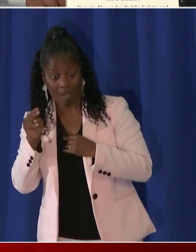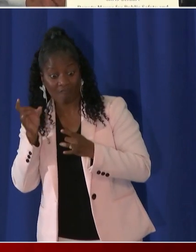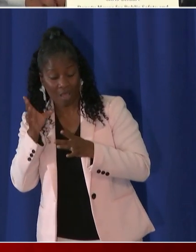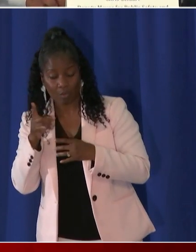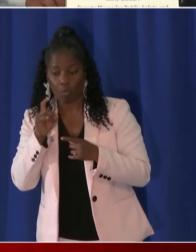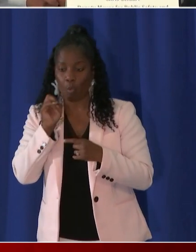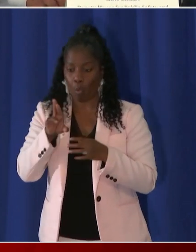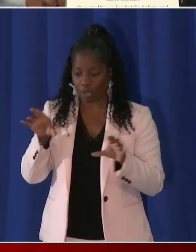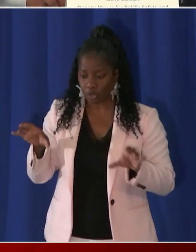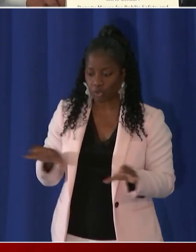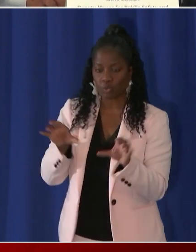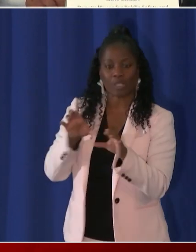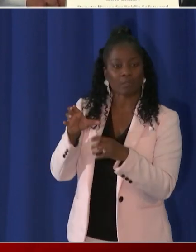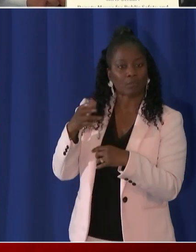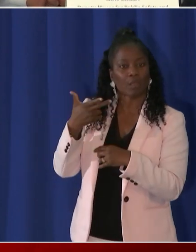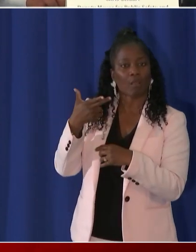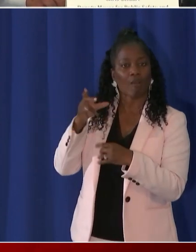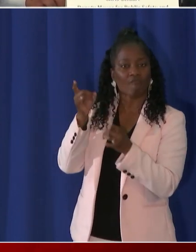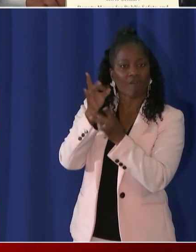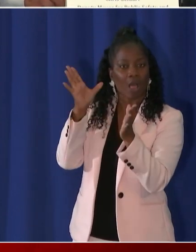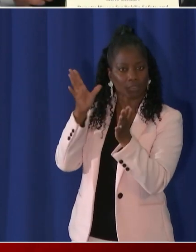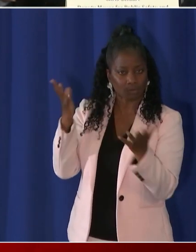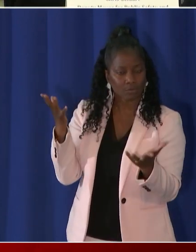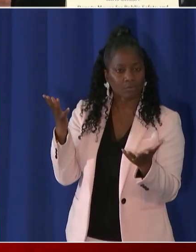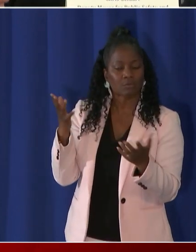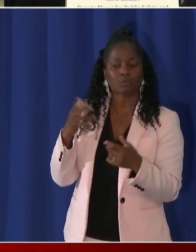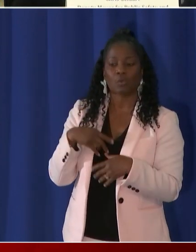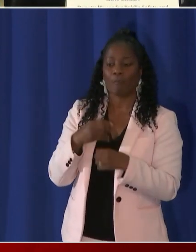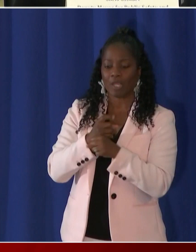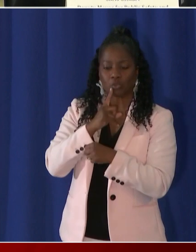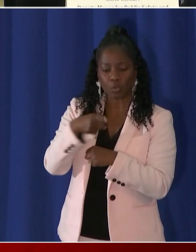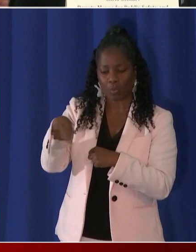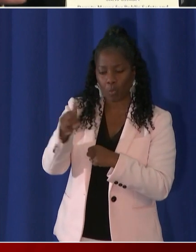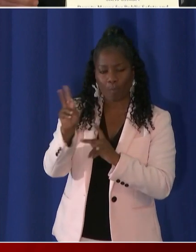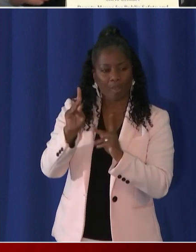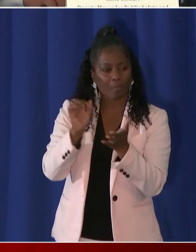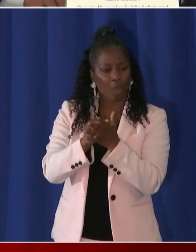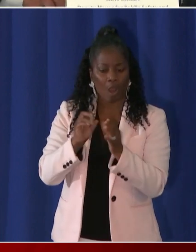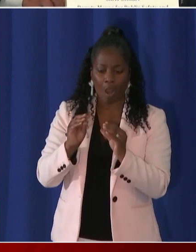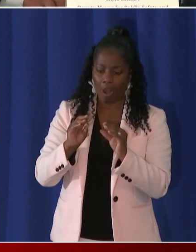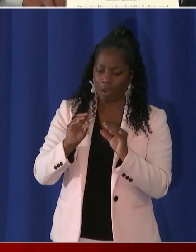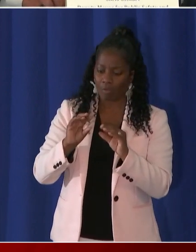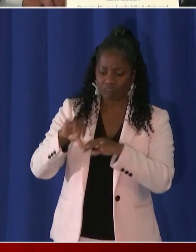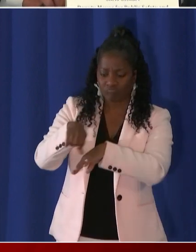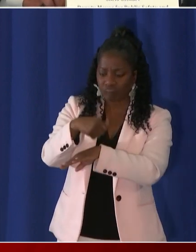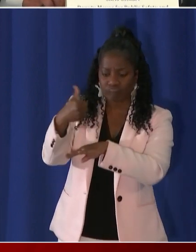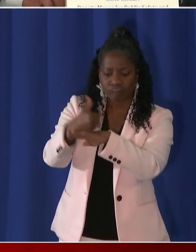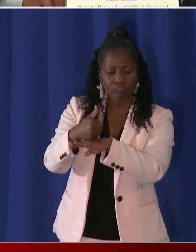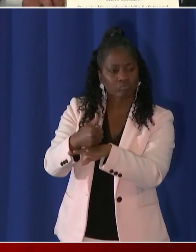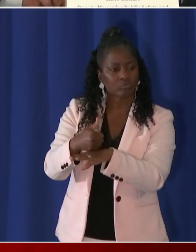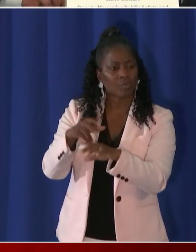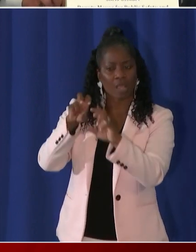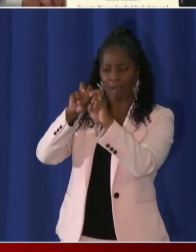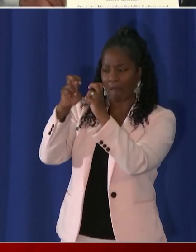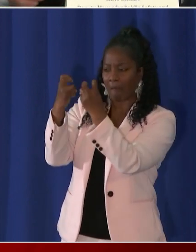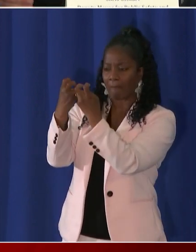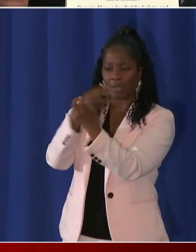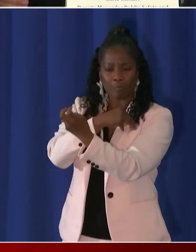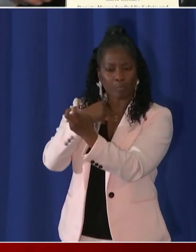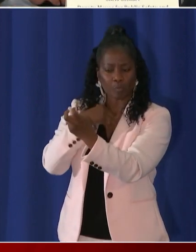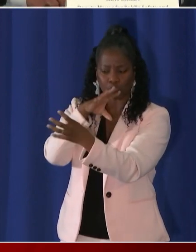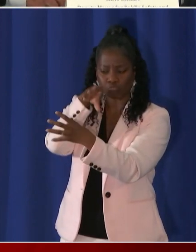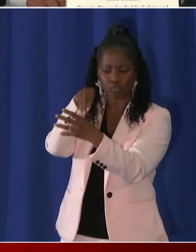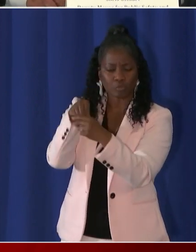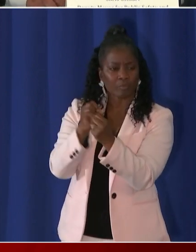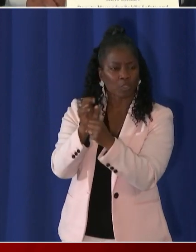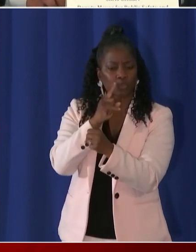violence, and all the work that we're doing with those folks to ensure, even the mayor putting cabinet members in to ensure that this